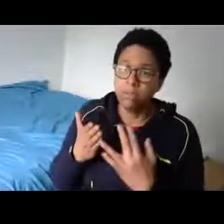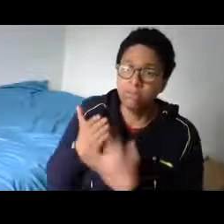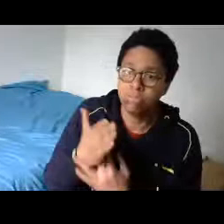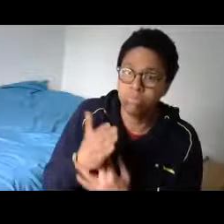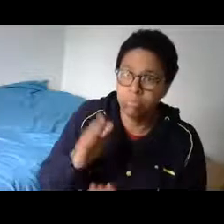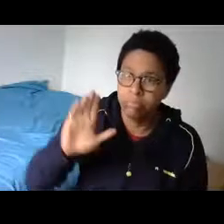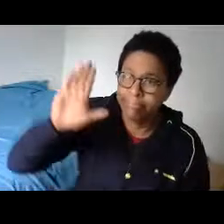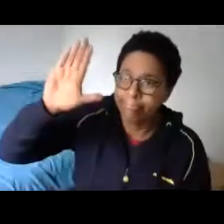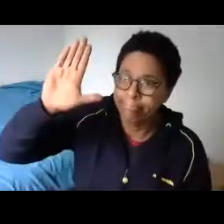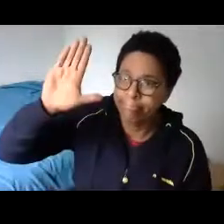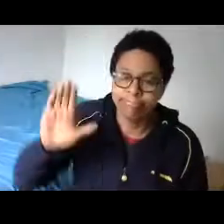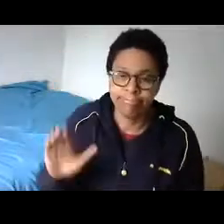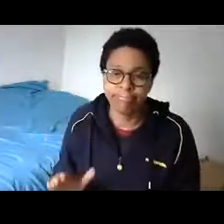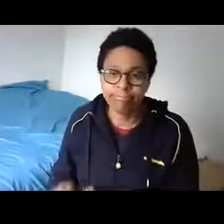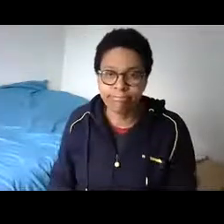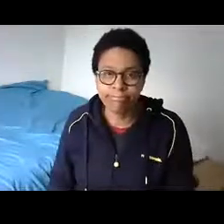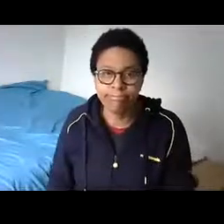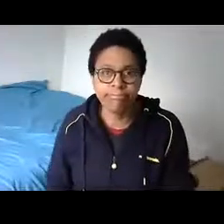Sorry.